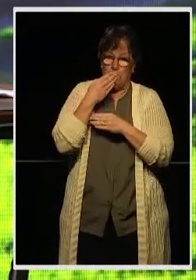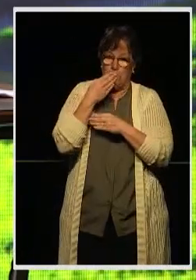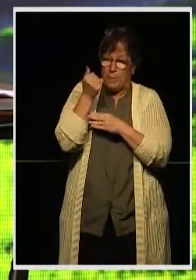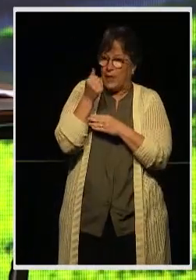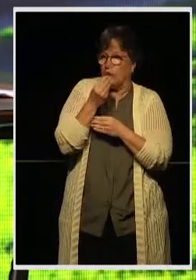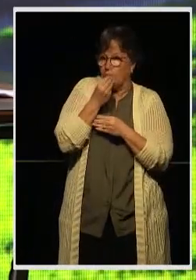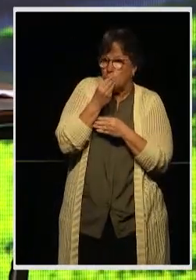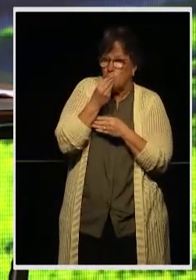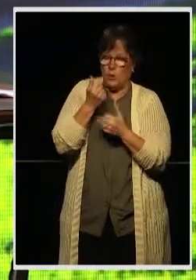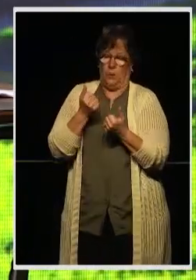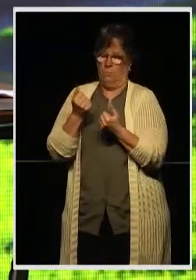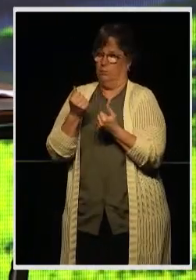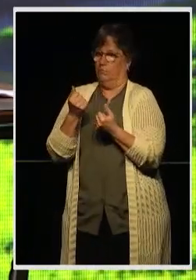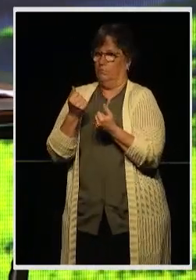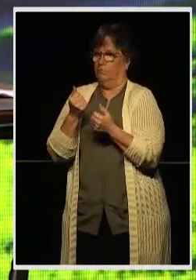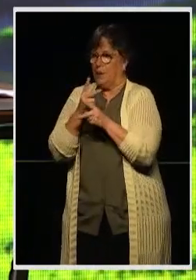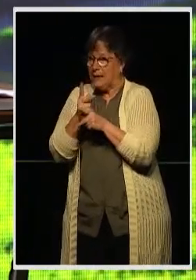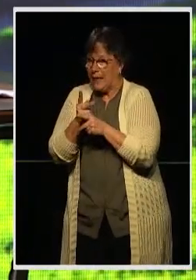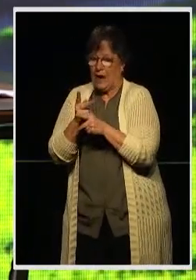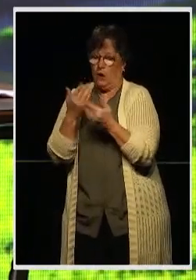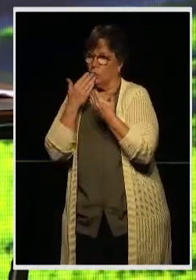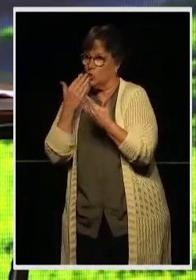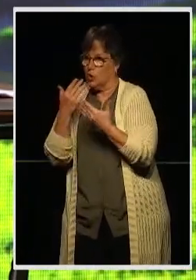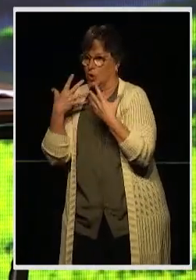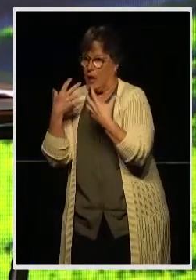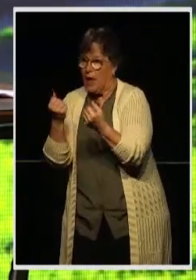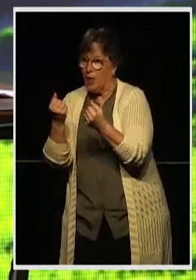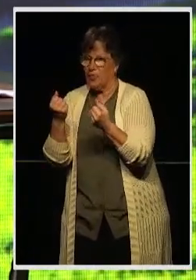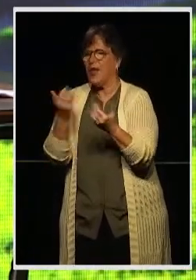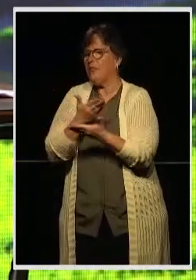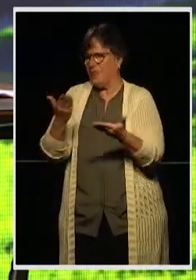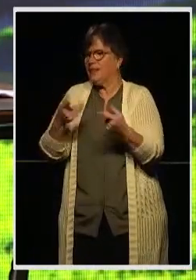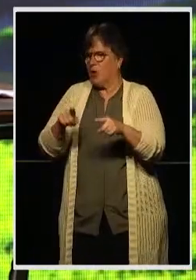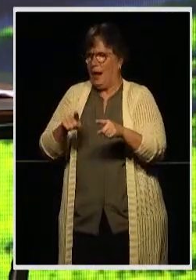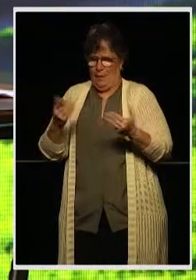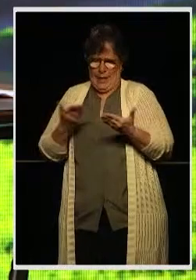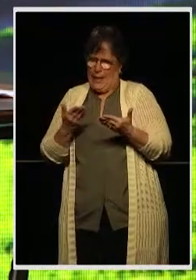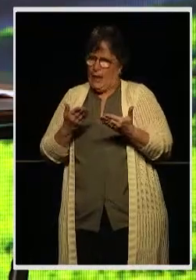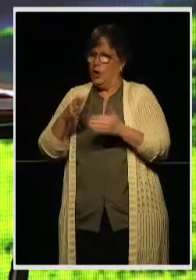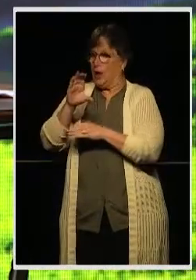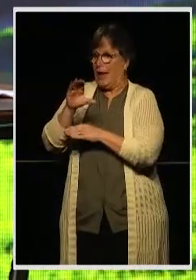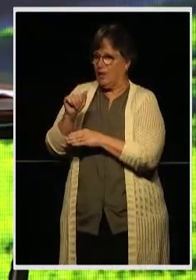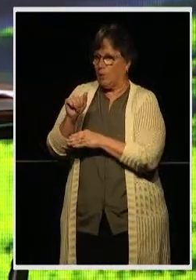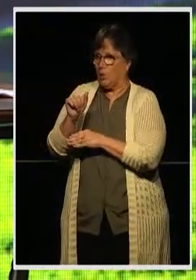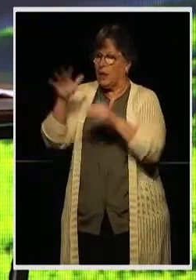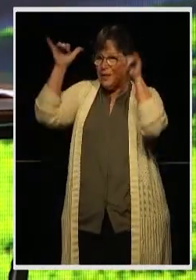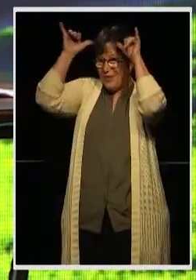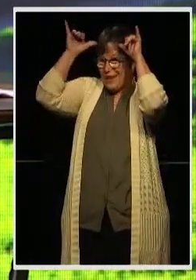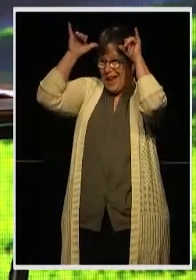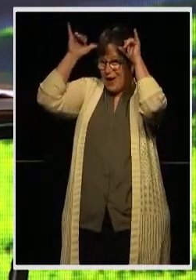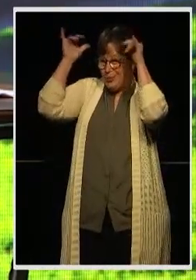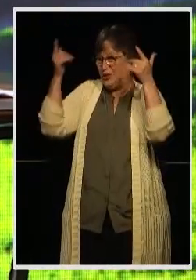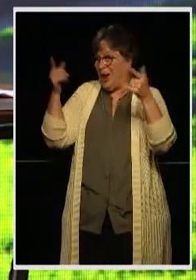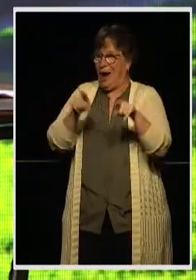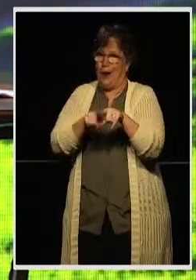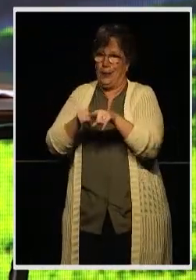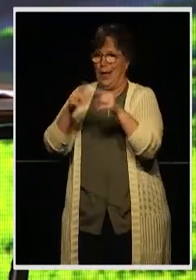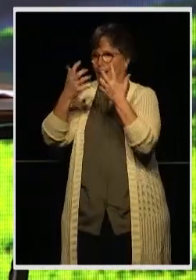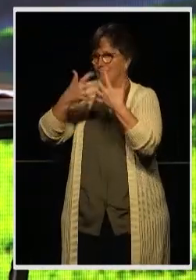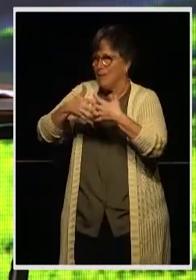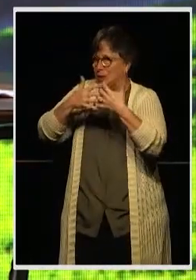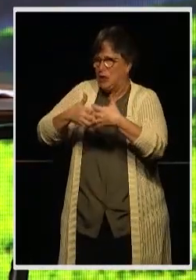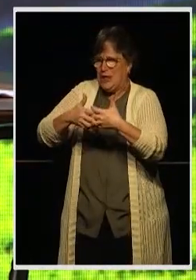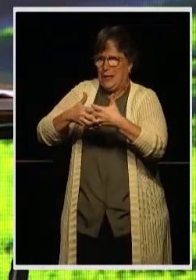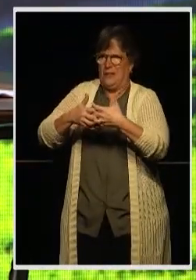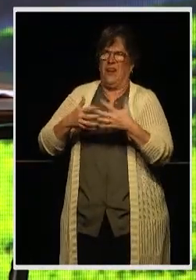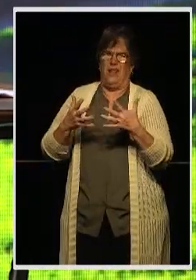All things that, mind you, already happen in New York and in California. The cows here are pretty much machines. Like they're on super athlete